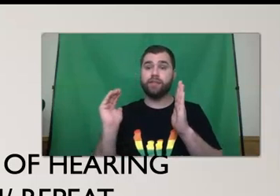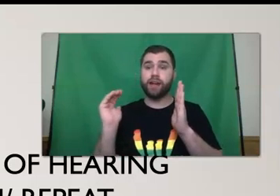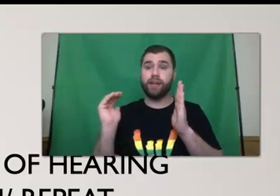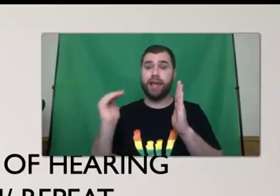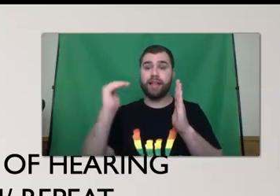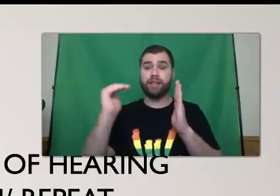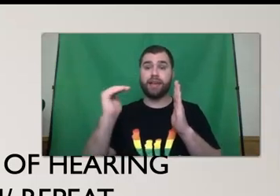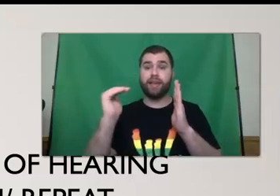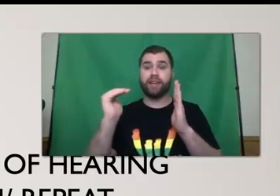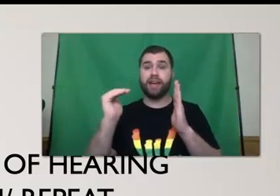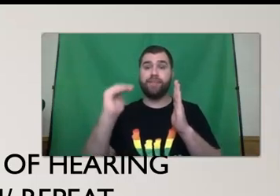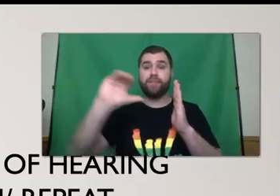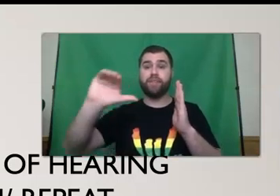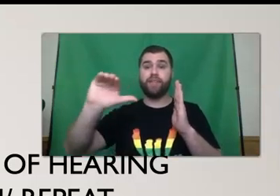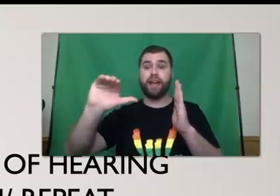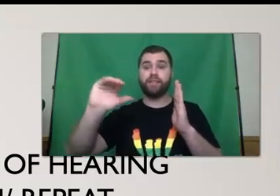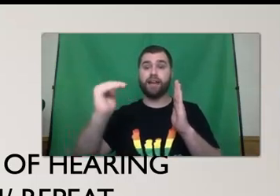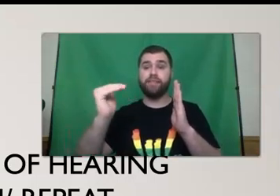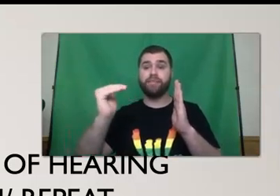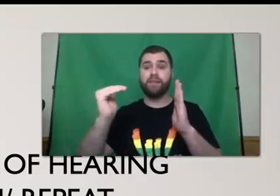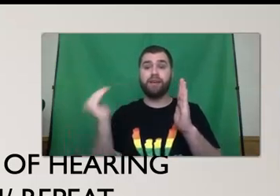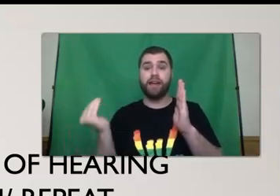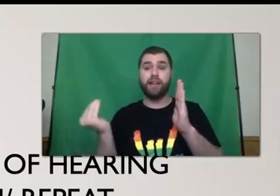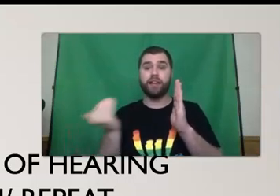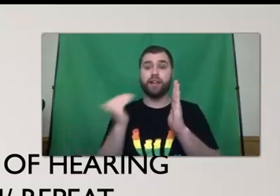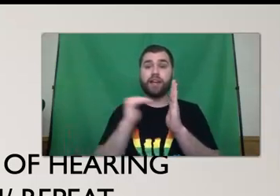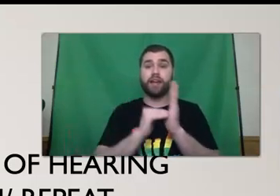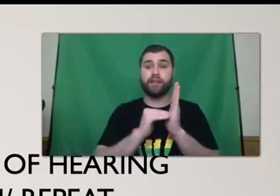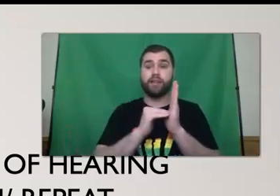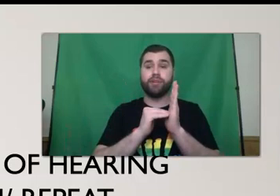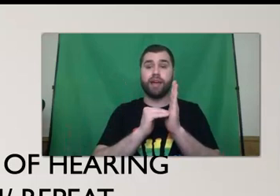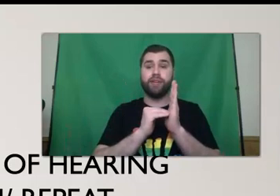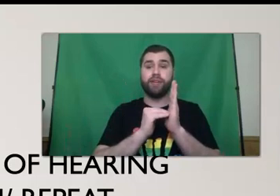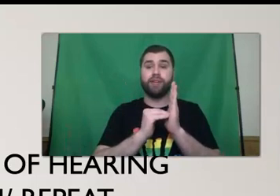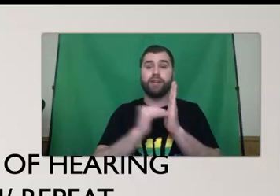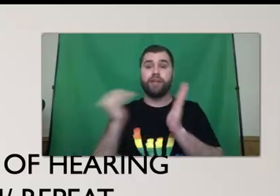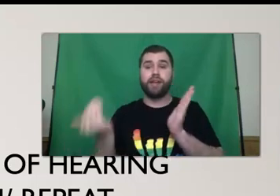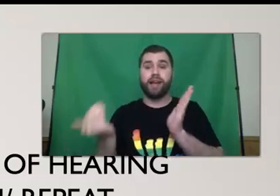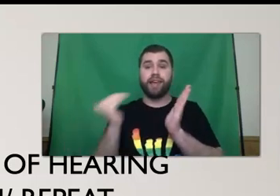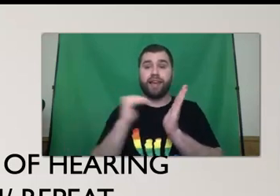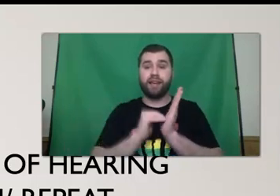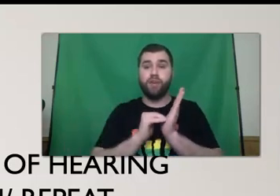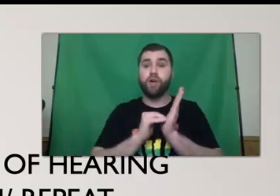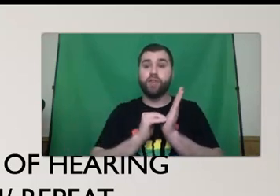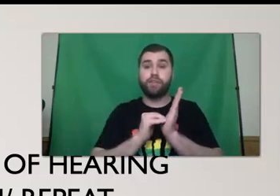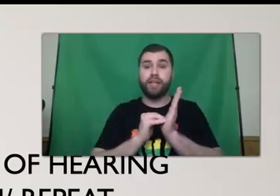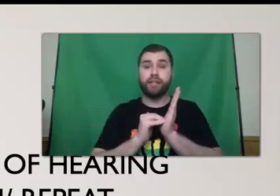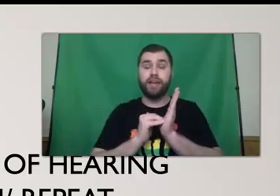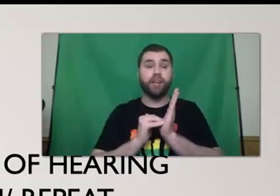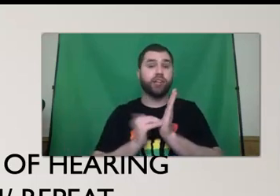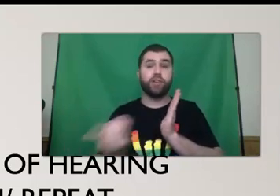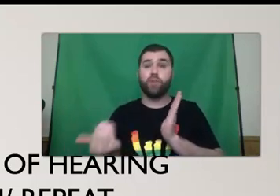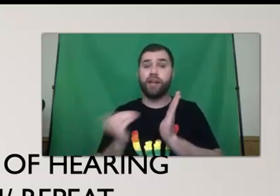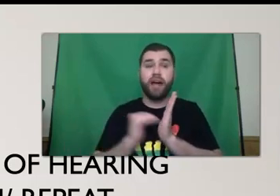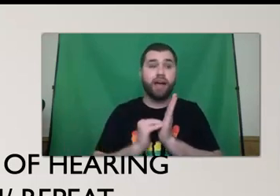your dominant hand is going to be kind of a cup, flat cup. And then you're going to kind of come together. Again or repeat. And